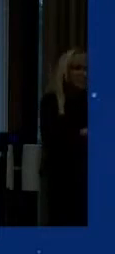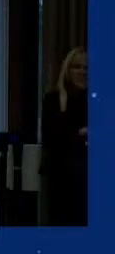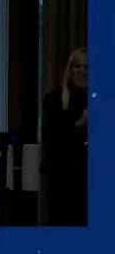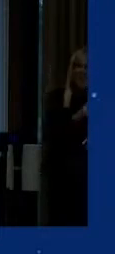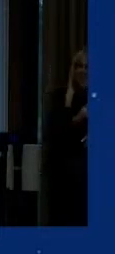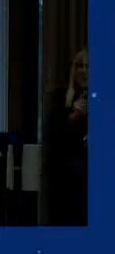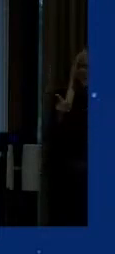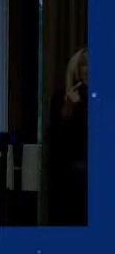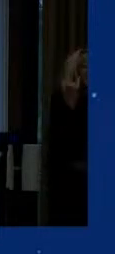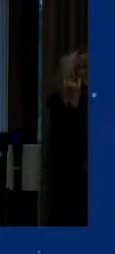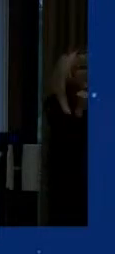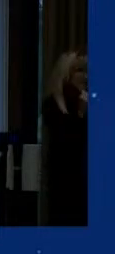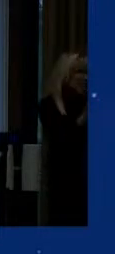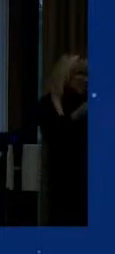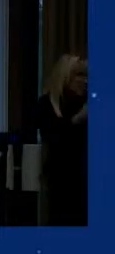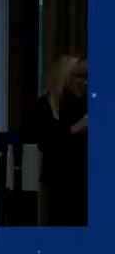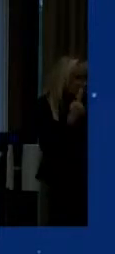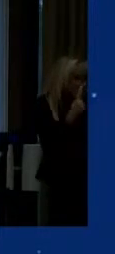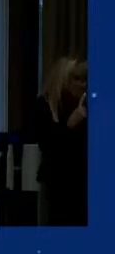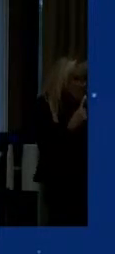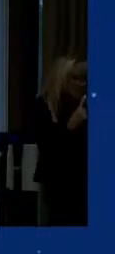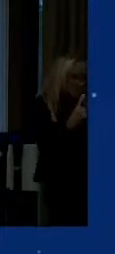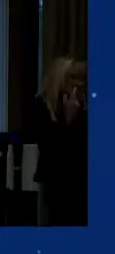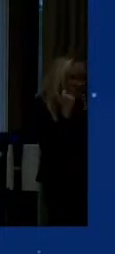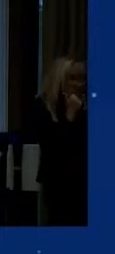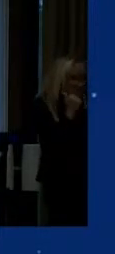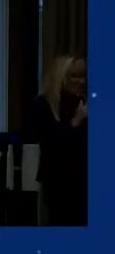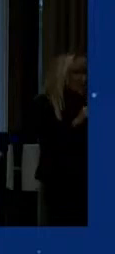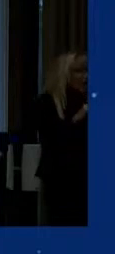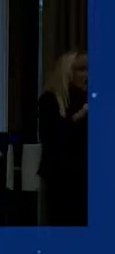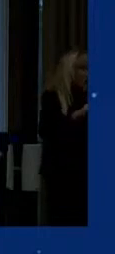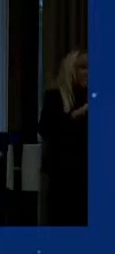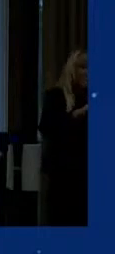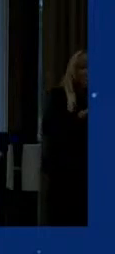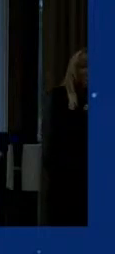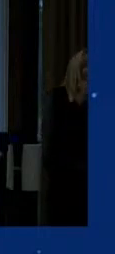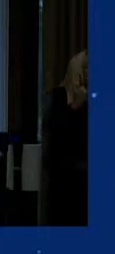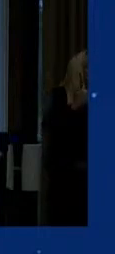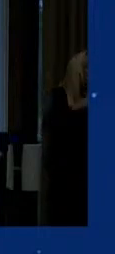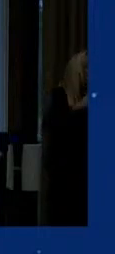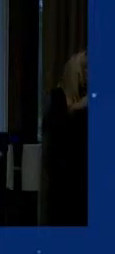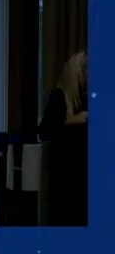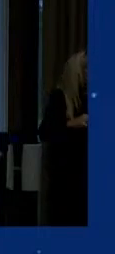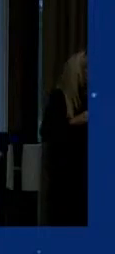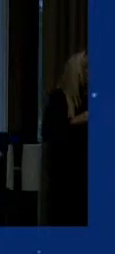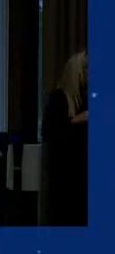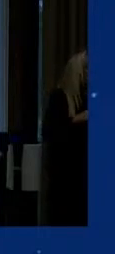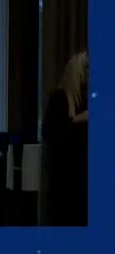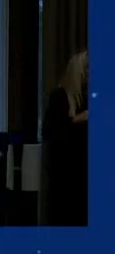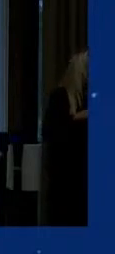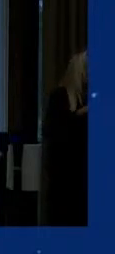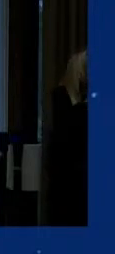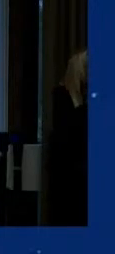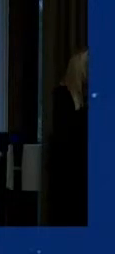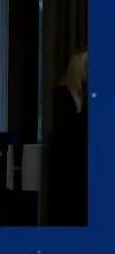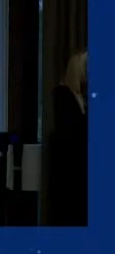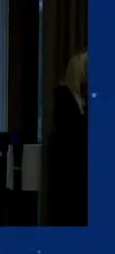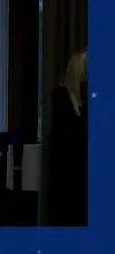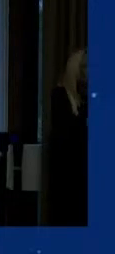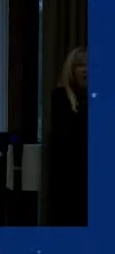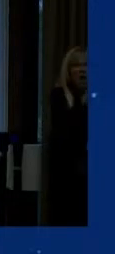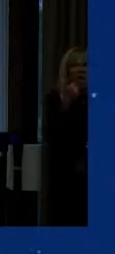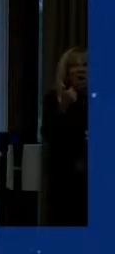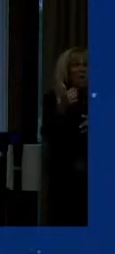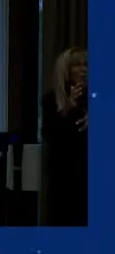well, if this is not so great for me all the time, what are some alternate choices of eating spinach? And then it gave me a list of other leafy